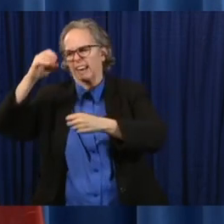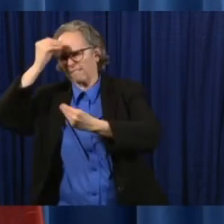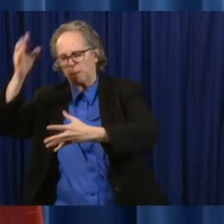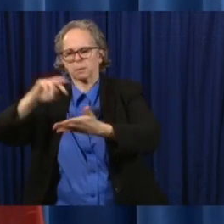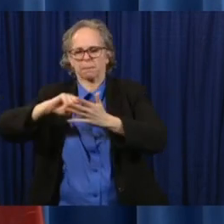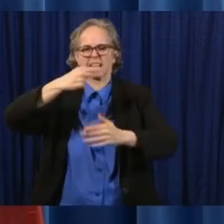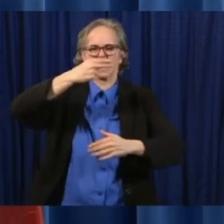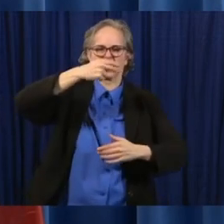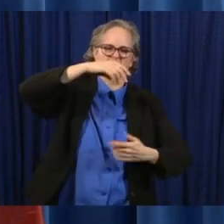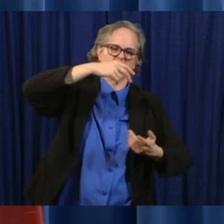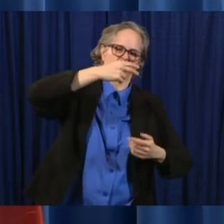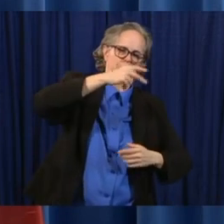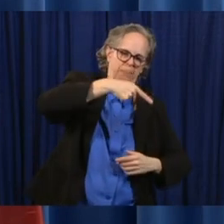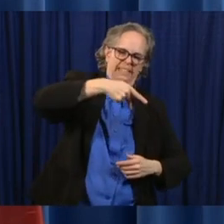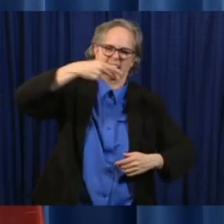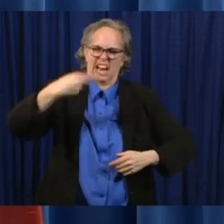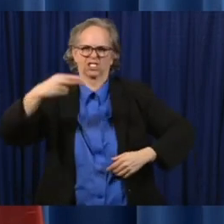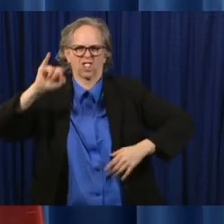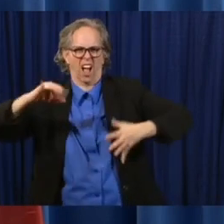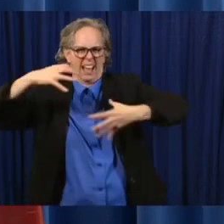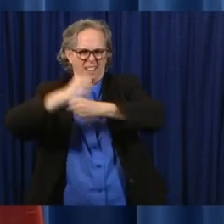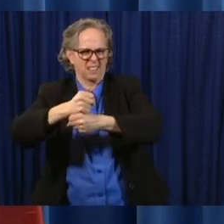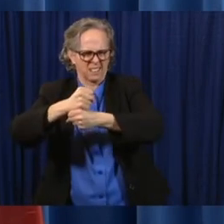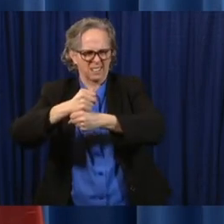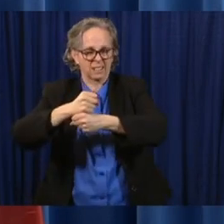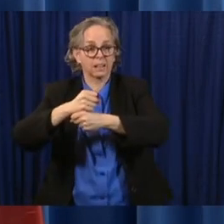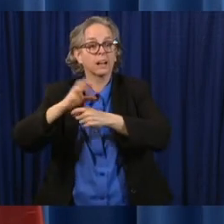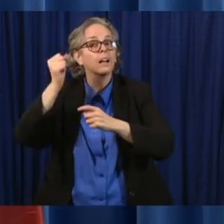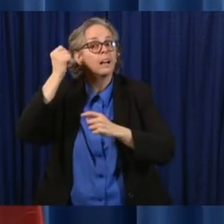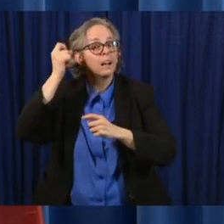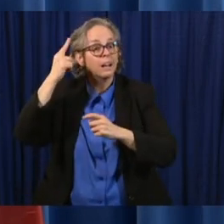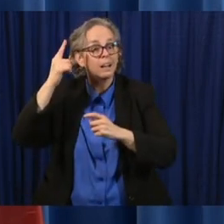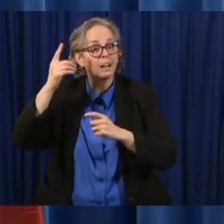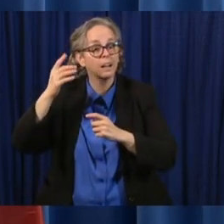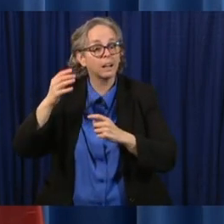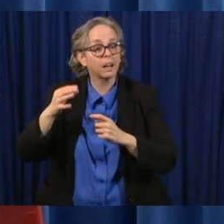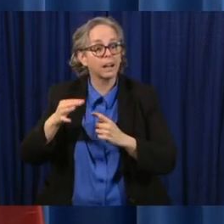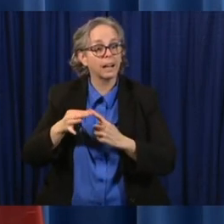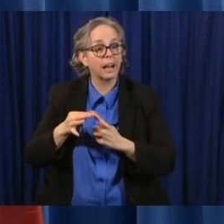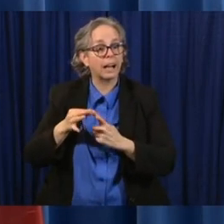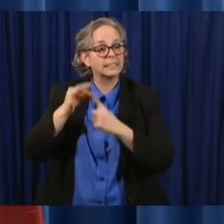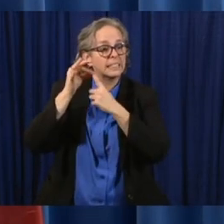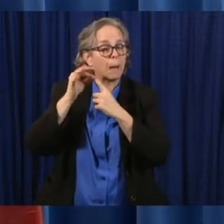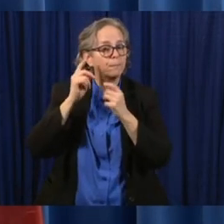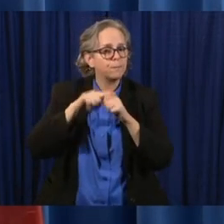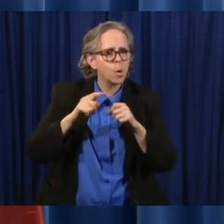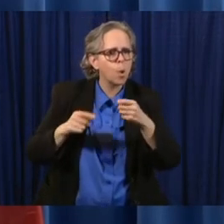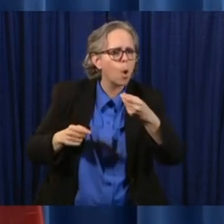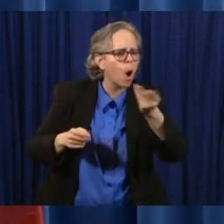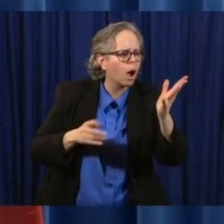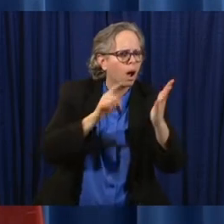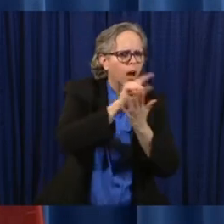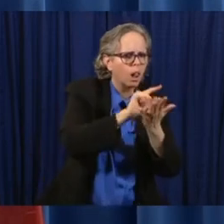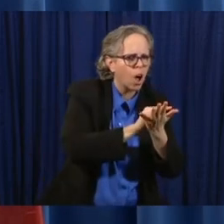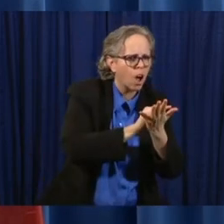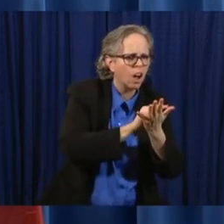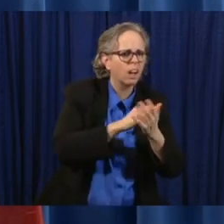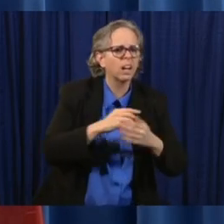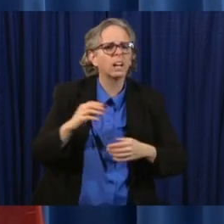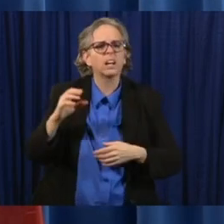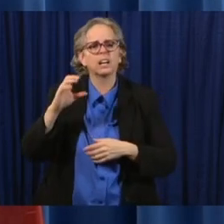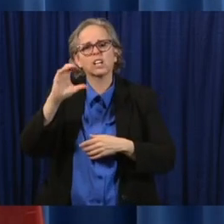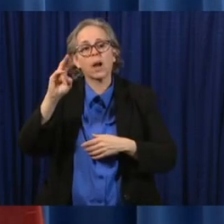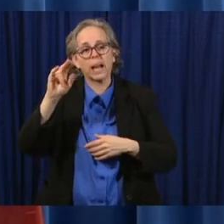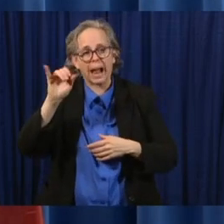law. They did this in a case called Cuyahoga County Board of Health versus Lipson O'Shea Legal